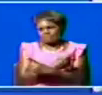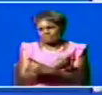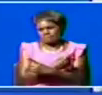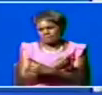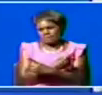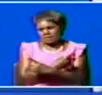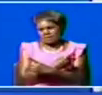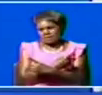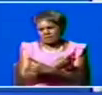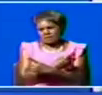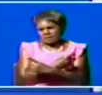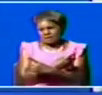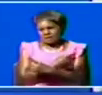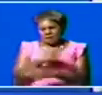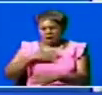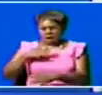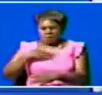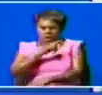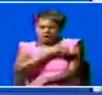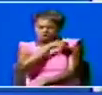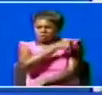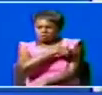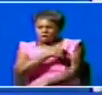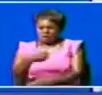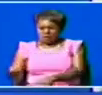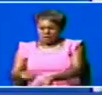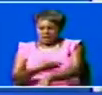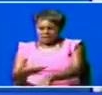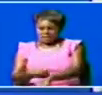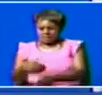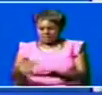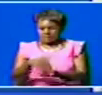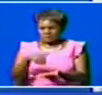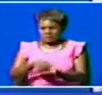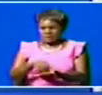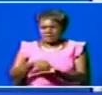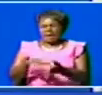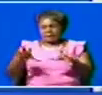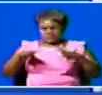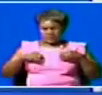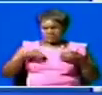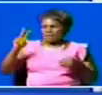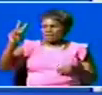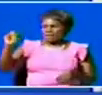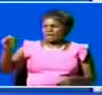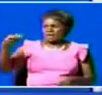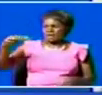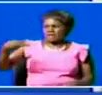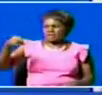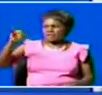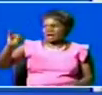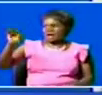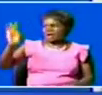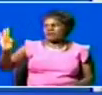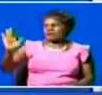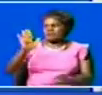What I'll say is that in Texas Cancer Center, we accept NHIF card. Find